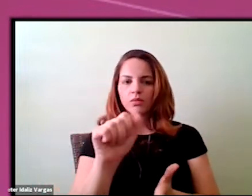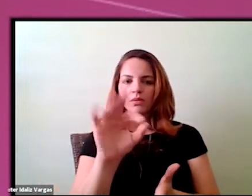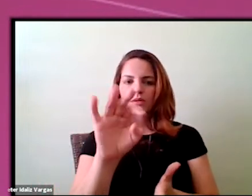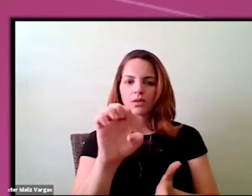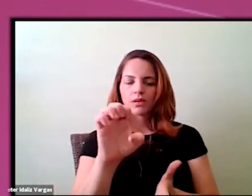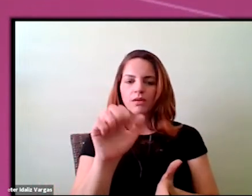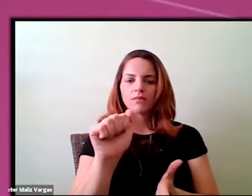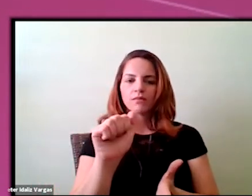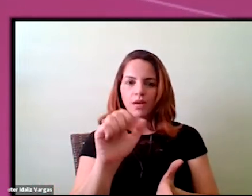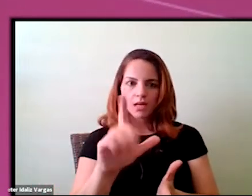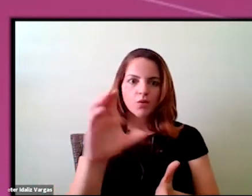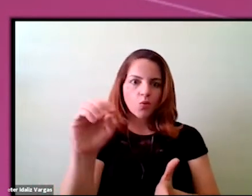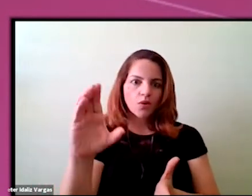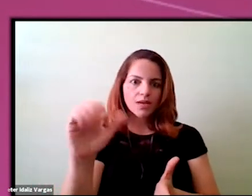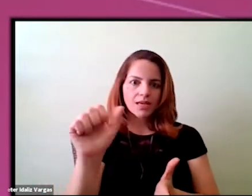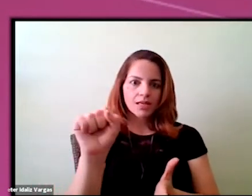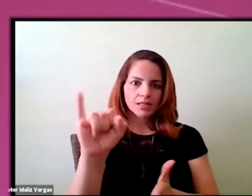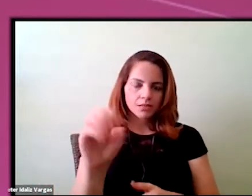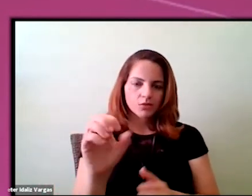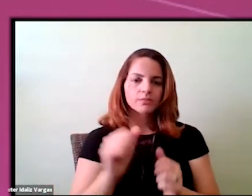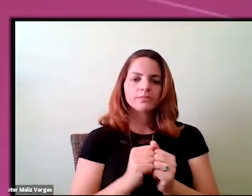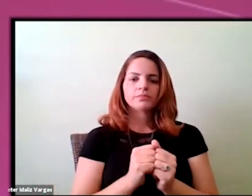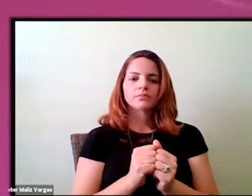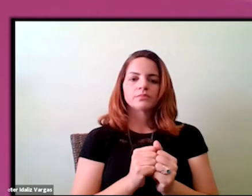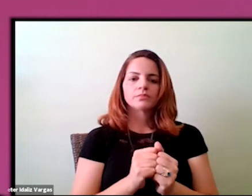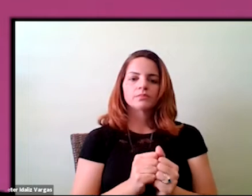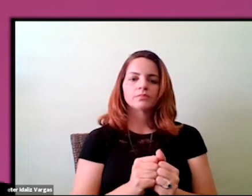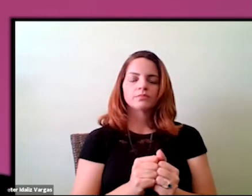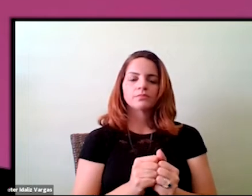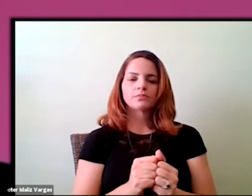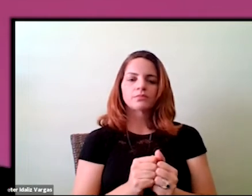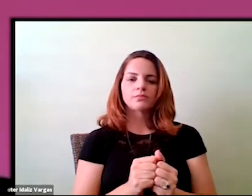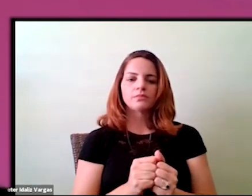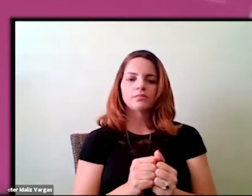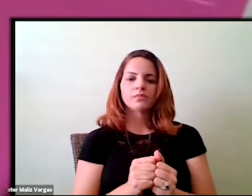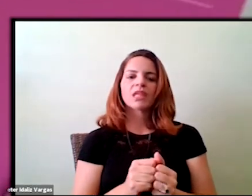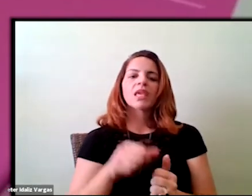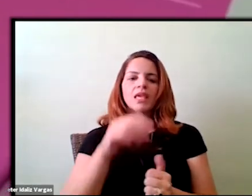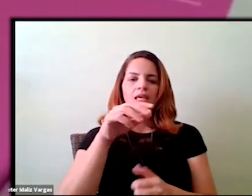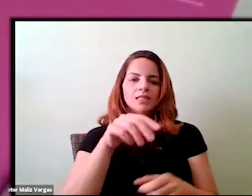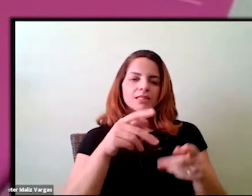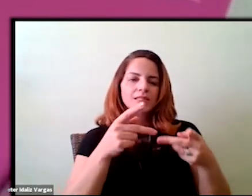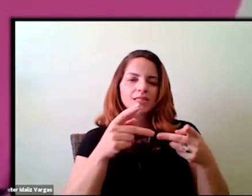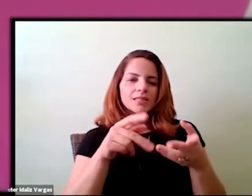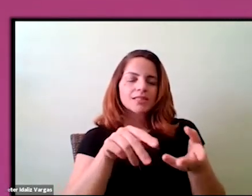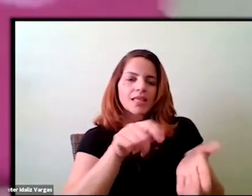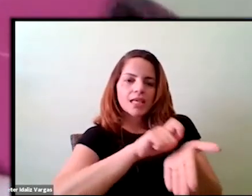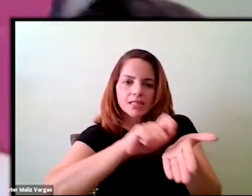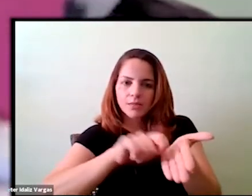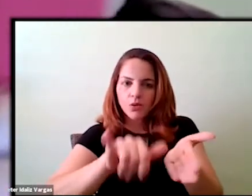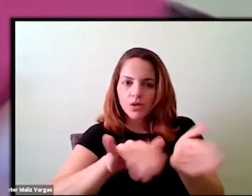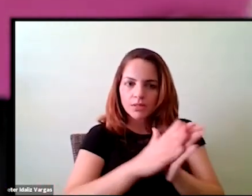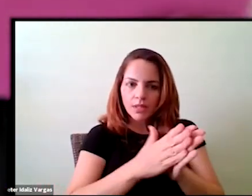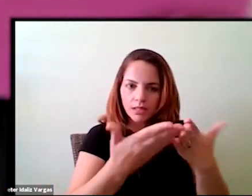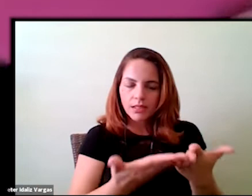Ocasio, who published and edited a book that we saw earlier, the one about Puerto Rican folktales.